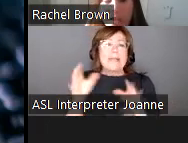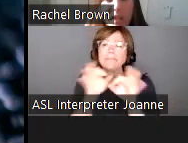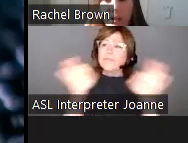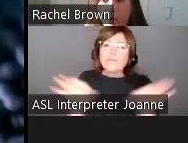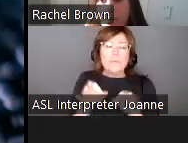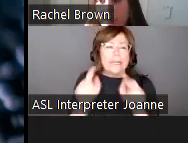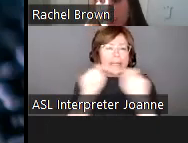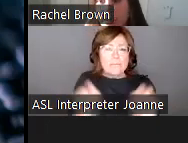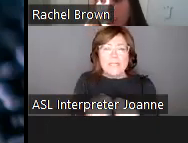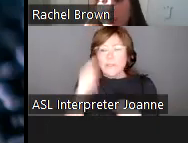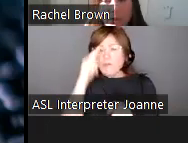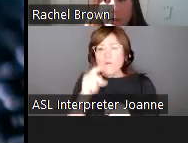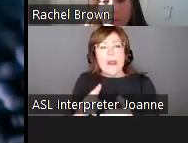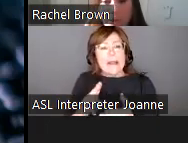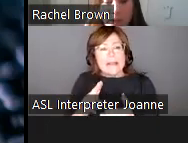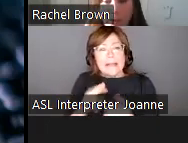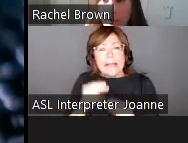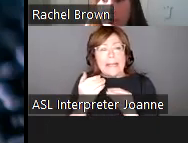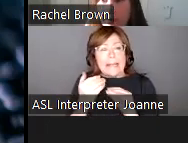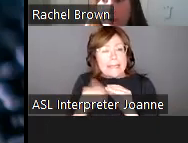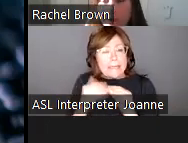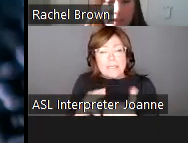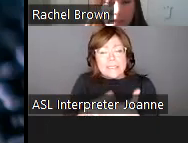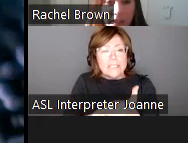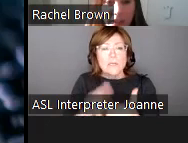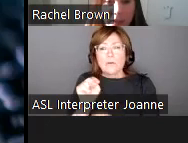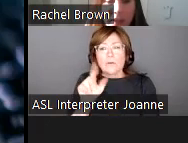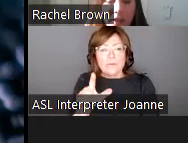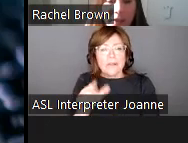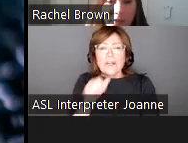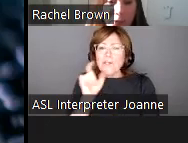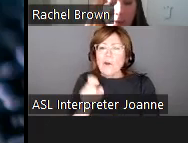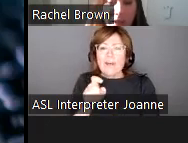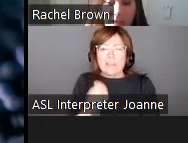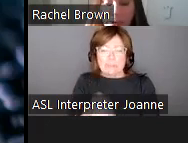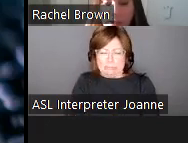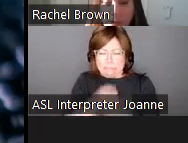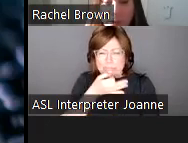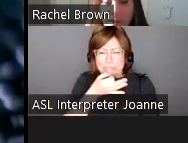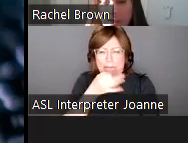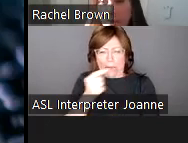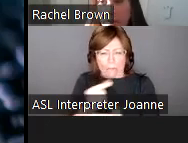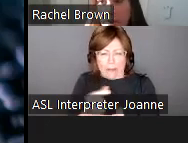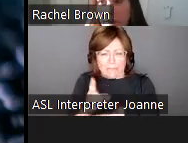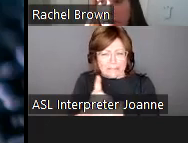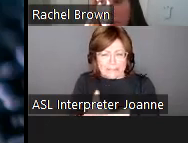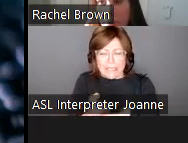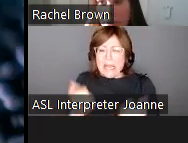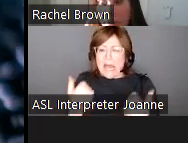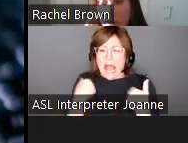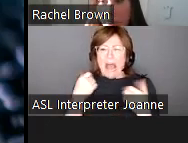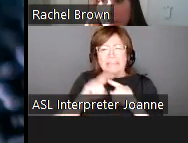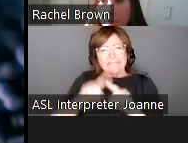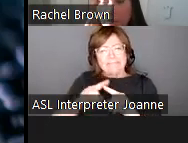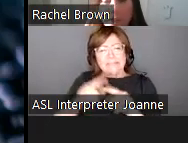signatures and newsletters. You don't have to be a great graphic designer. There's so many different templates out there that can help